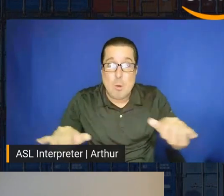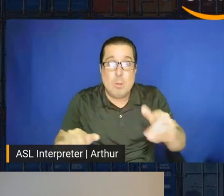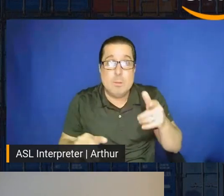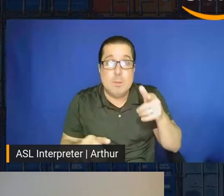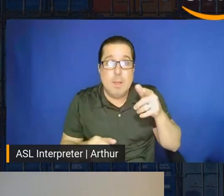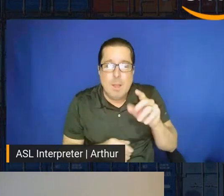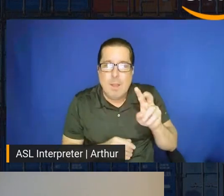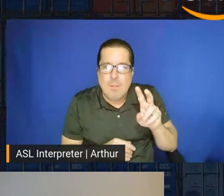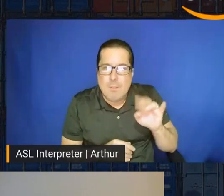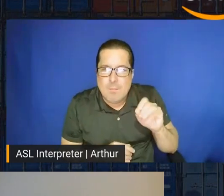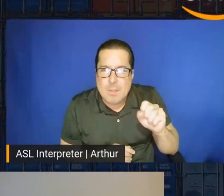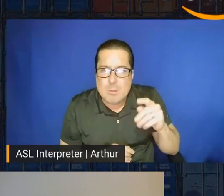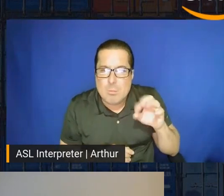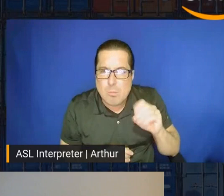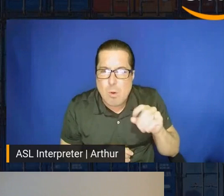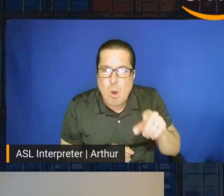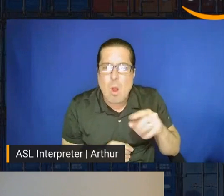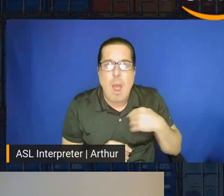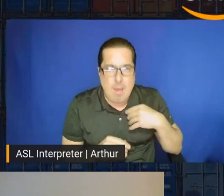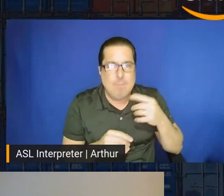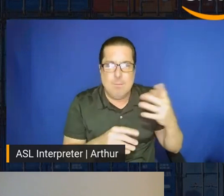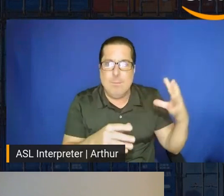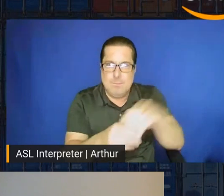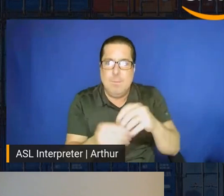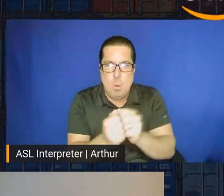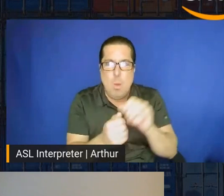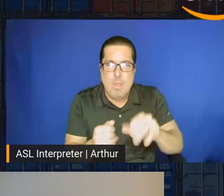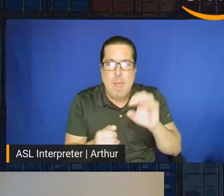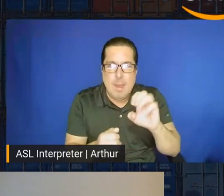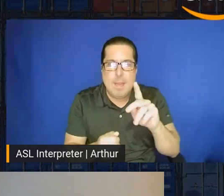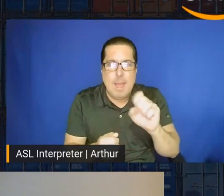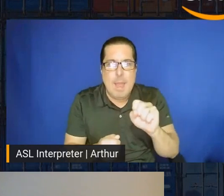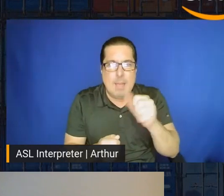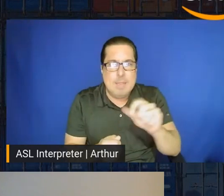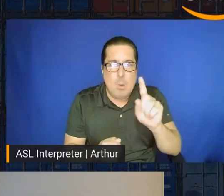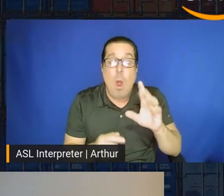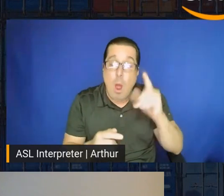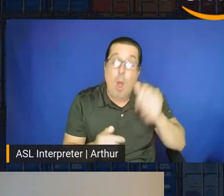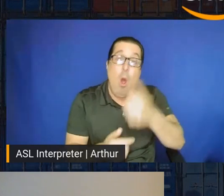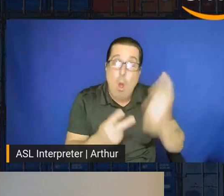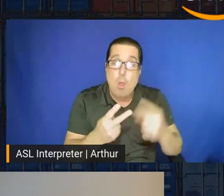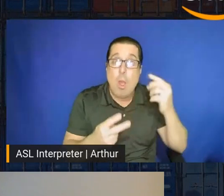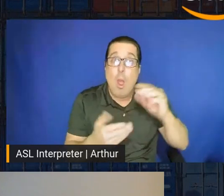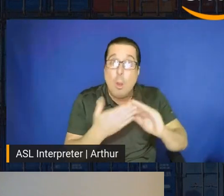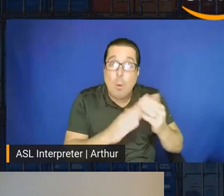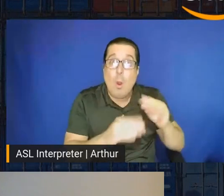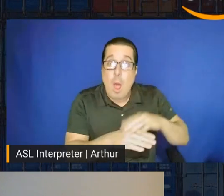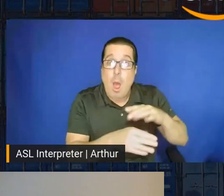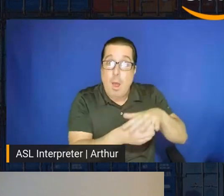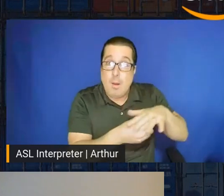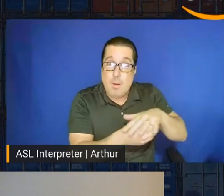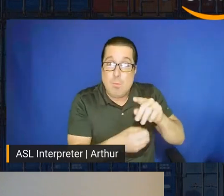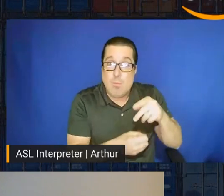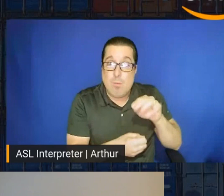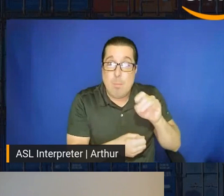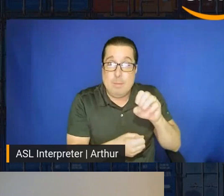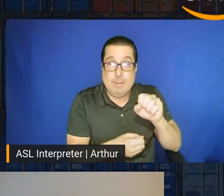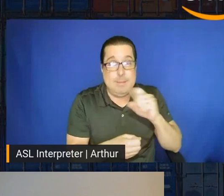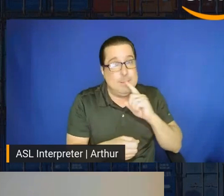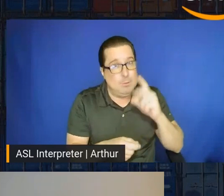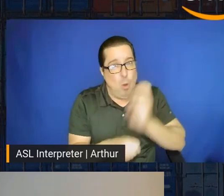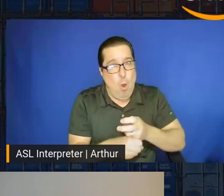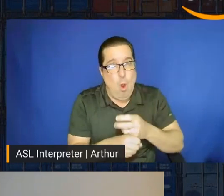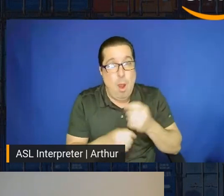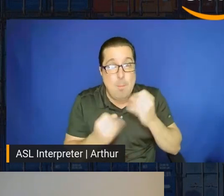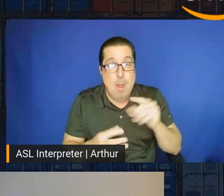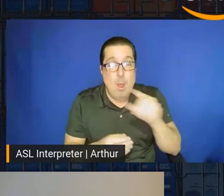is part of EKS Anywhere, but also, we know that running Kubernetes on premises is hard. There's anybody that's played